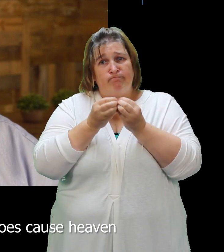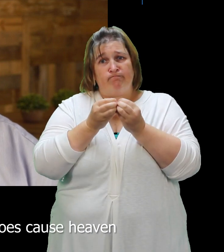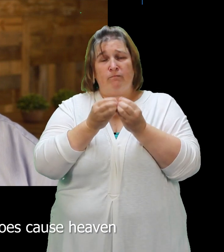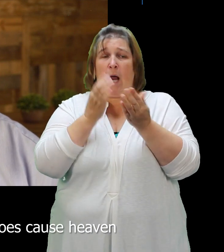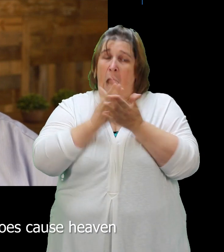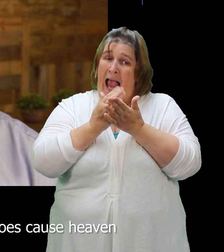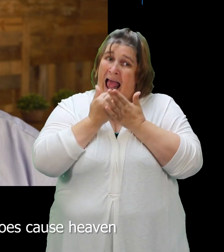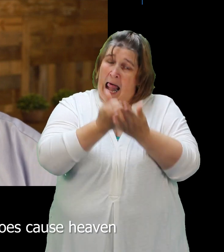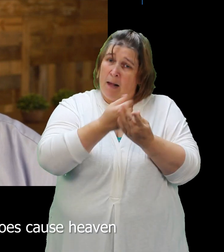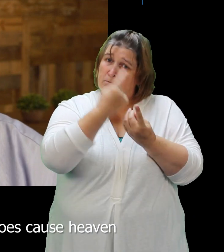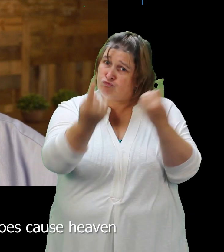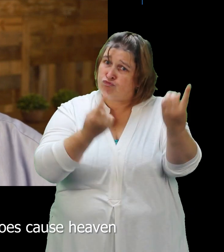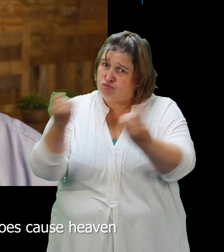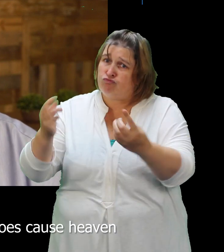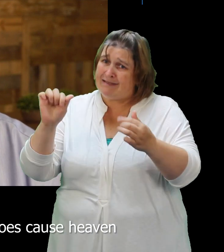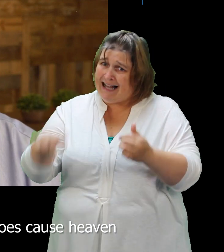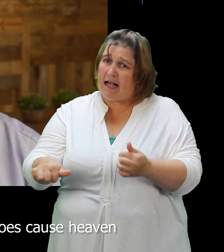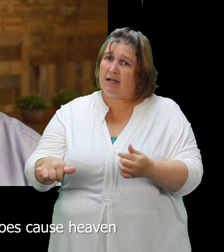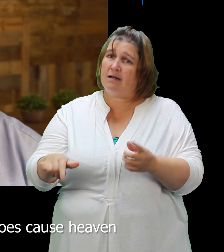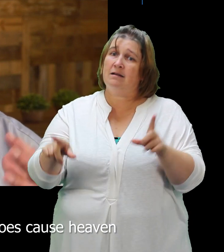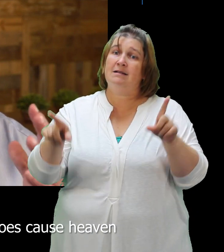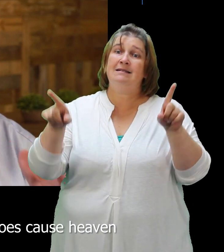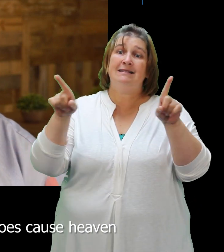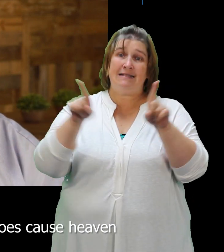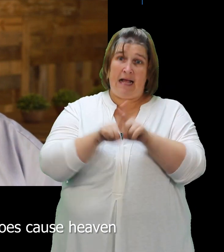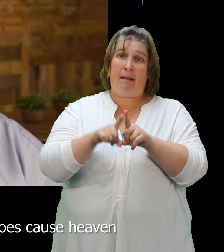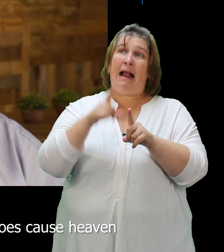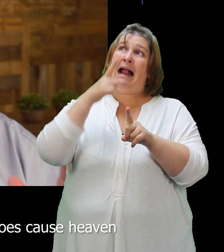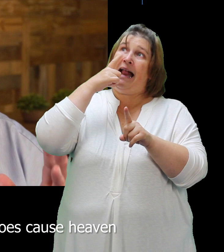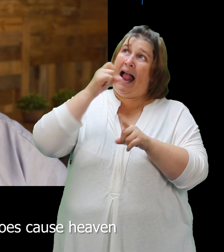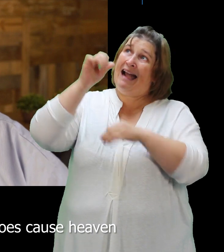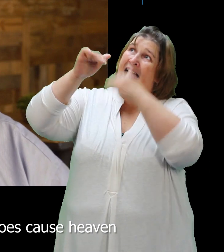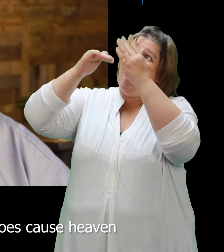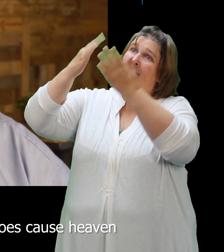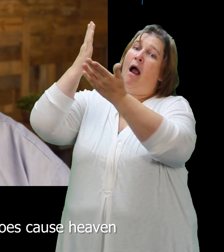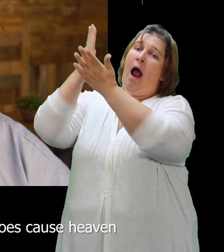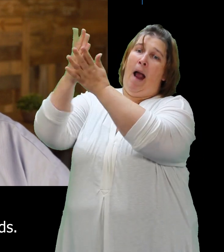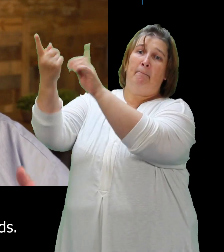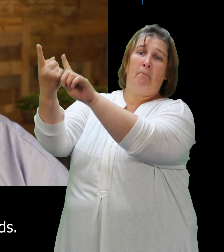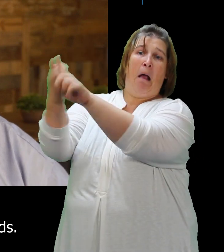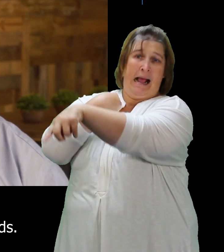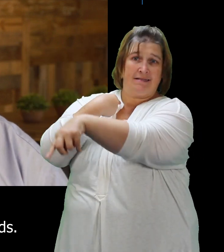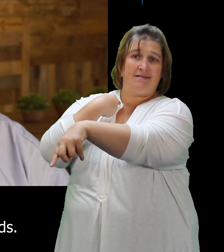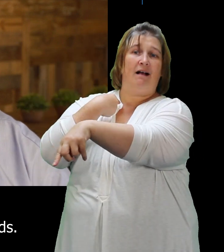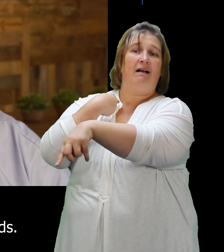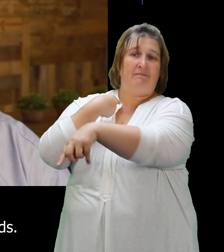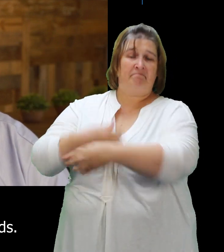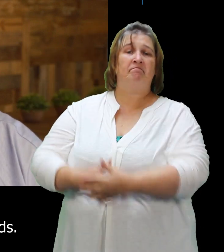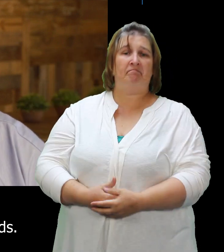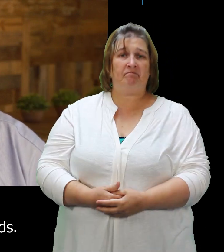not only helps you, but that it really does cause heaven to